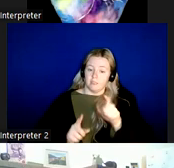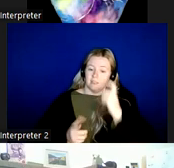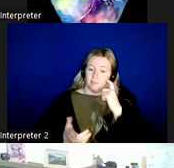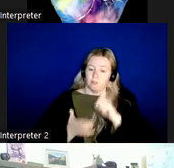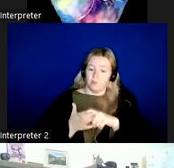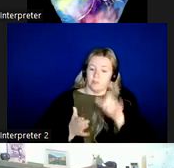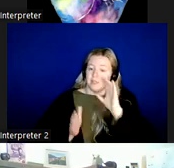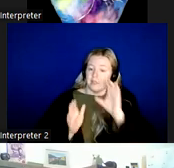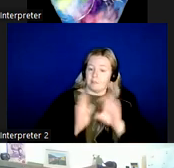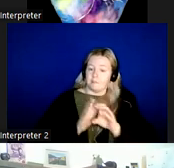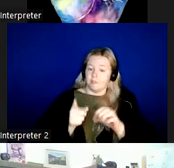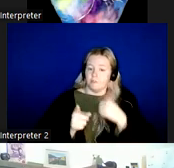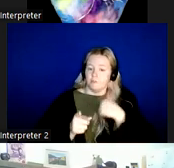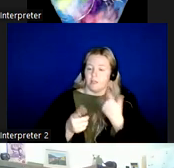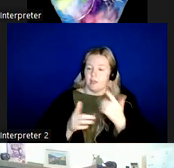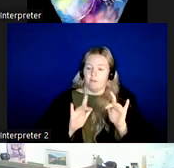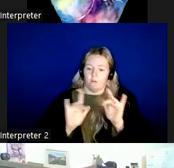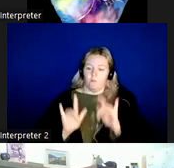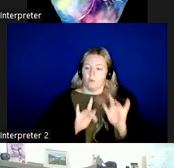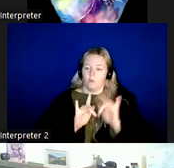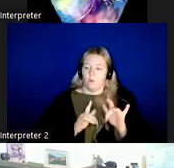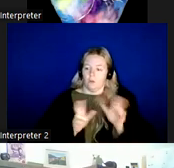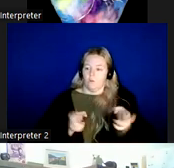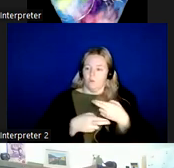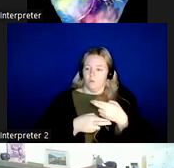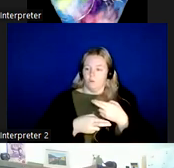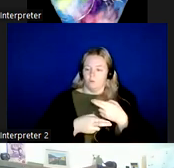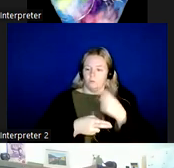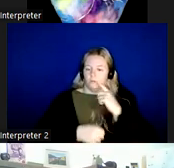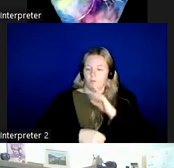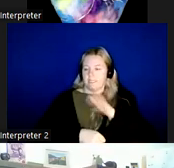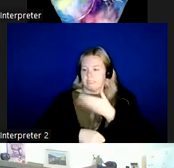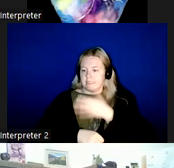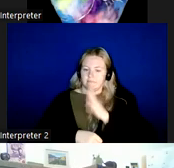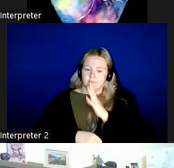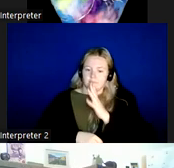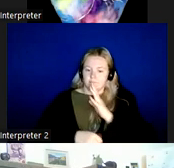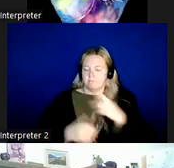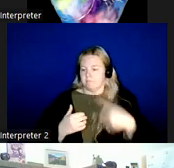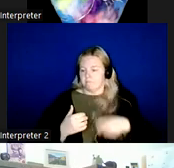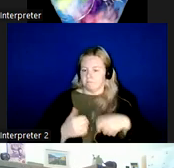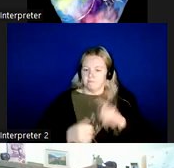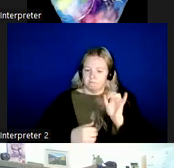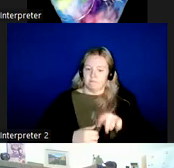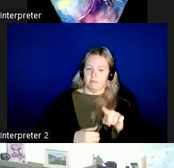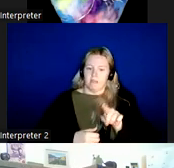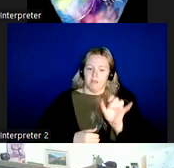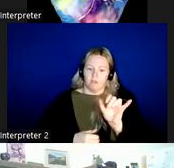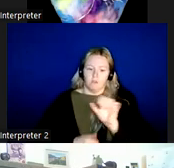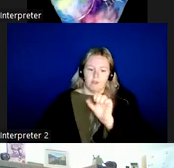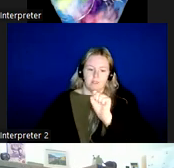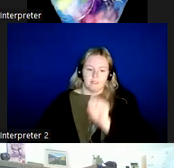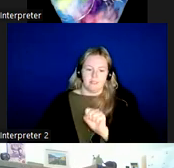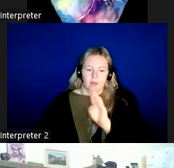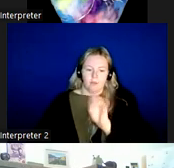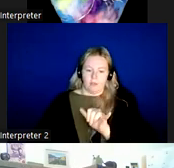there, we have a recording studio at the Conception Bay South Library as well. So it's really, really great